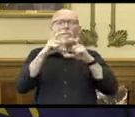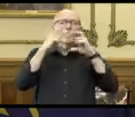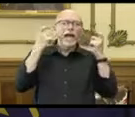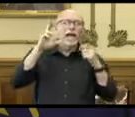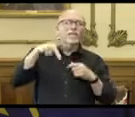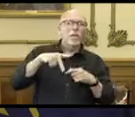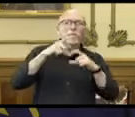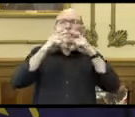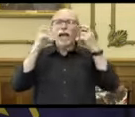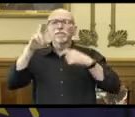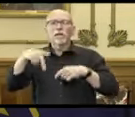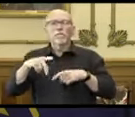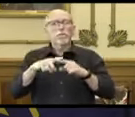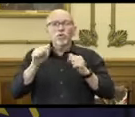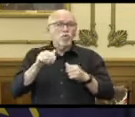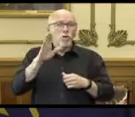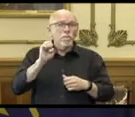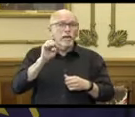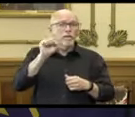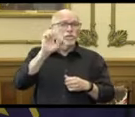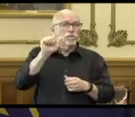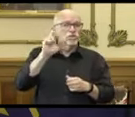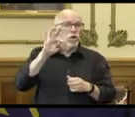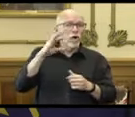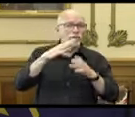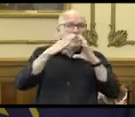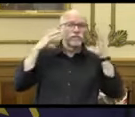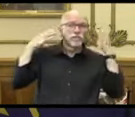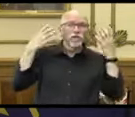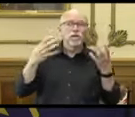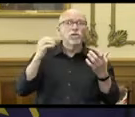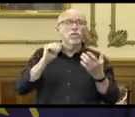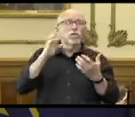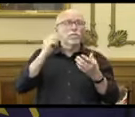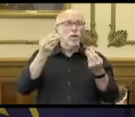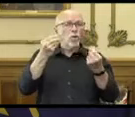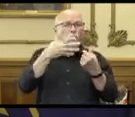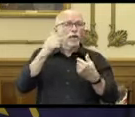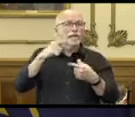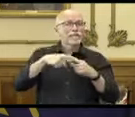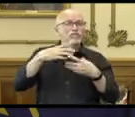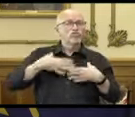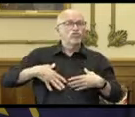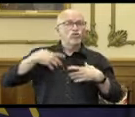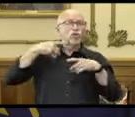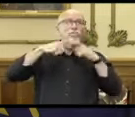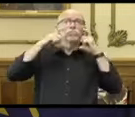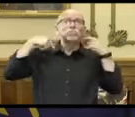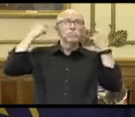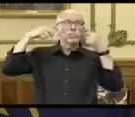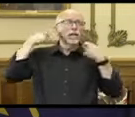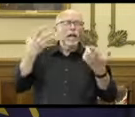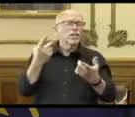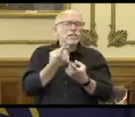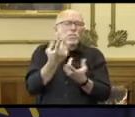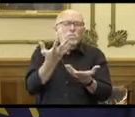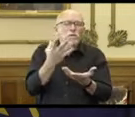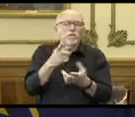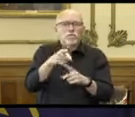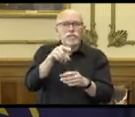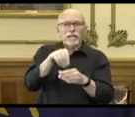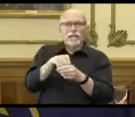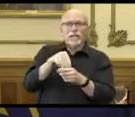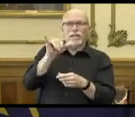up, but it can be a scarf, it can be cloth, it can be a t-shirt tied. So when you're in